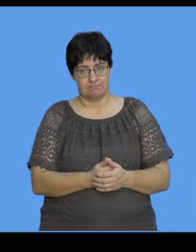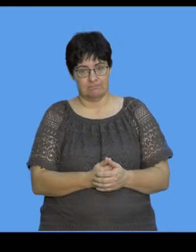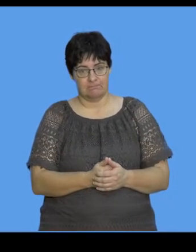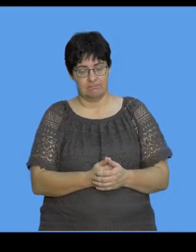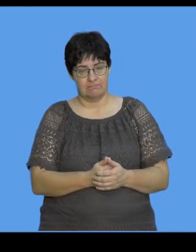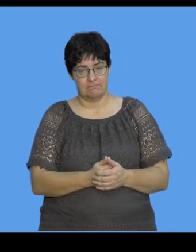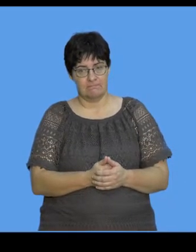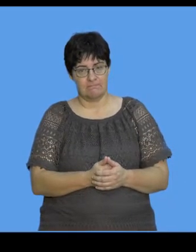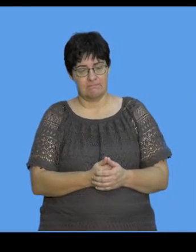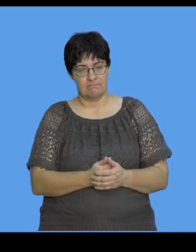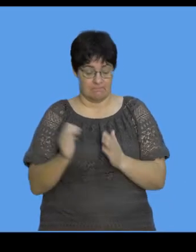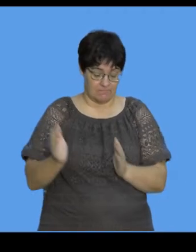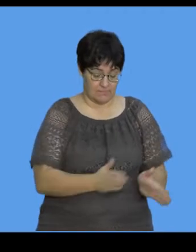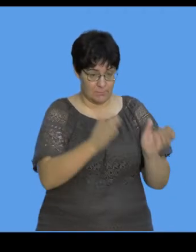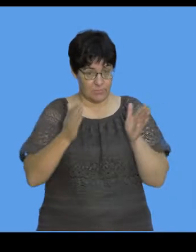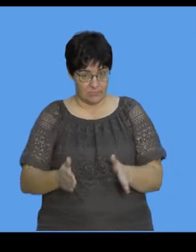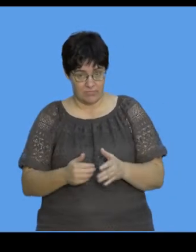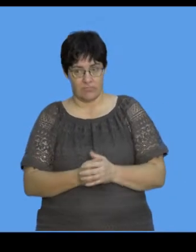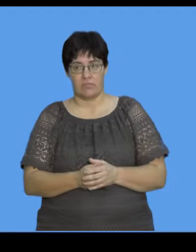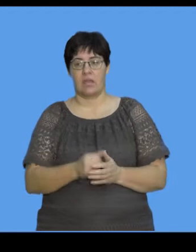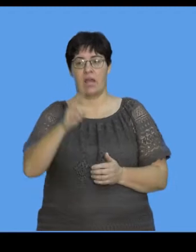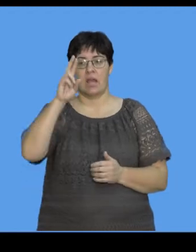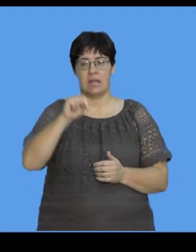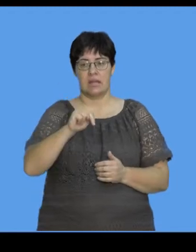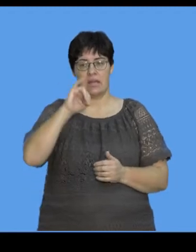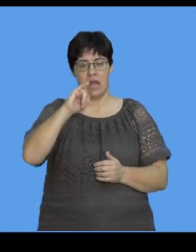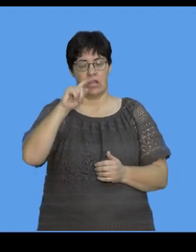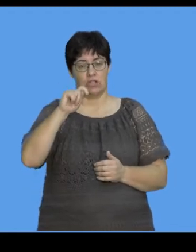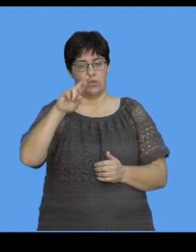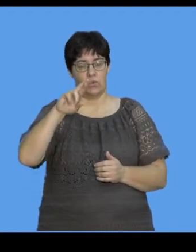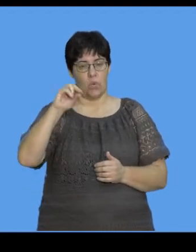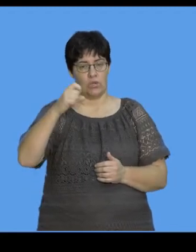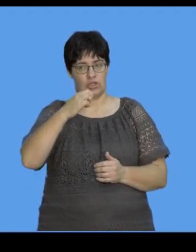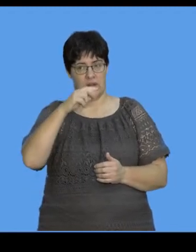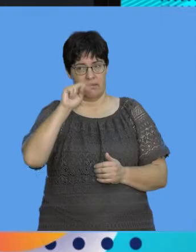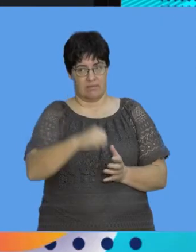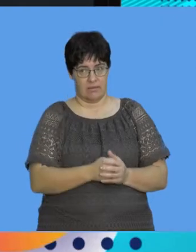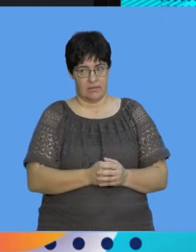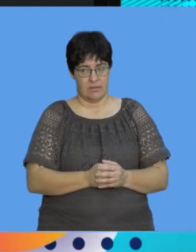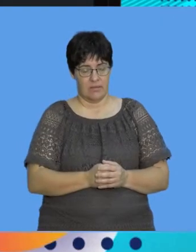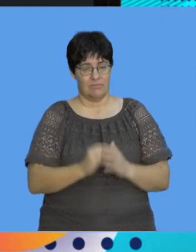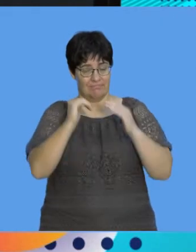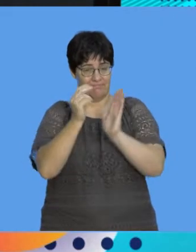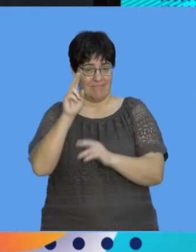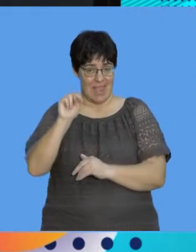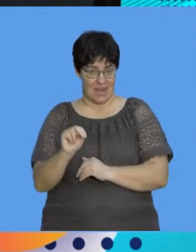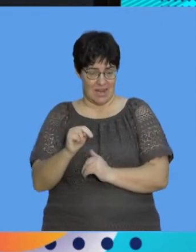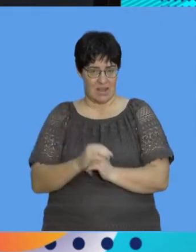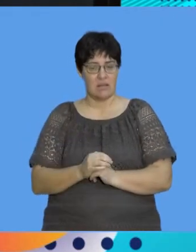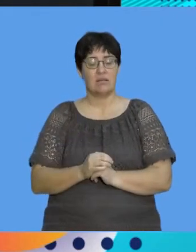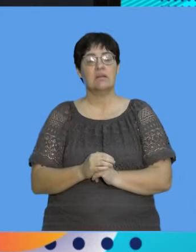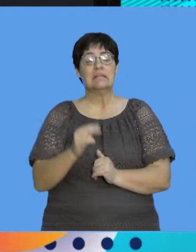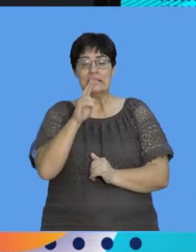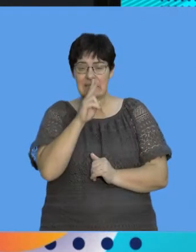Okay, the next one is nitrogen. And when we look at the Earth's